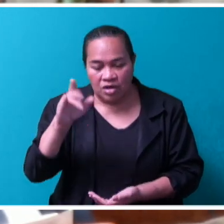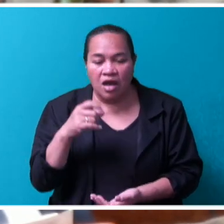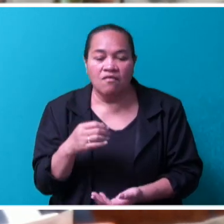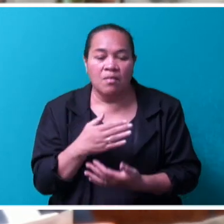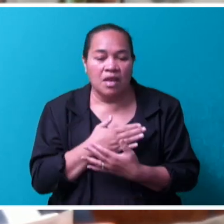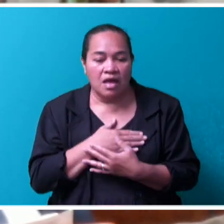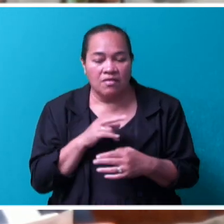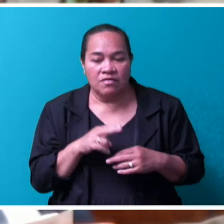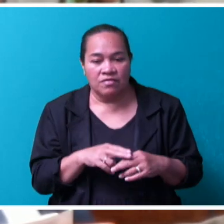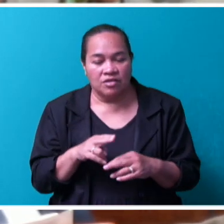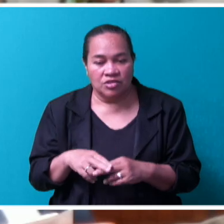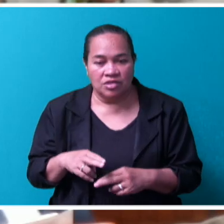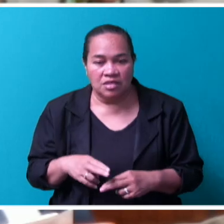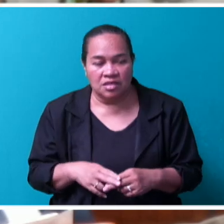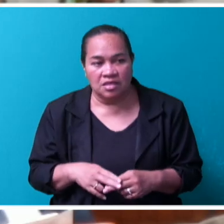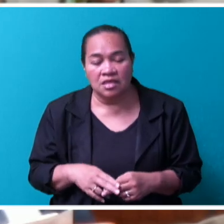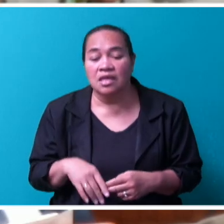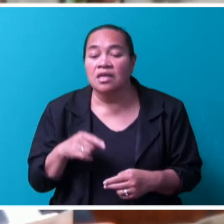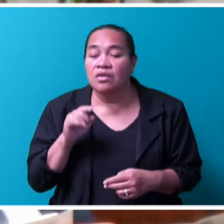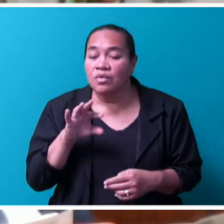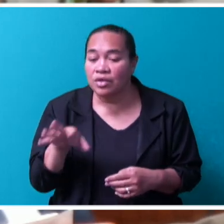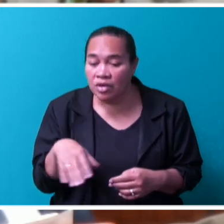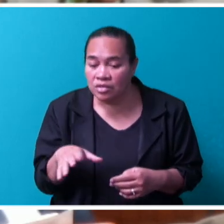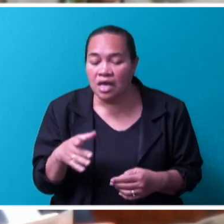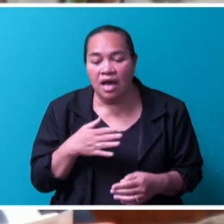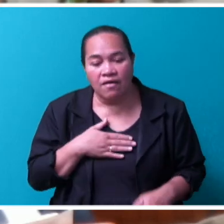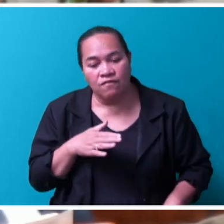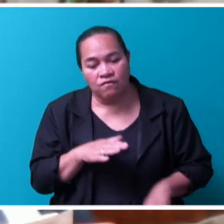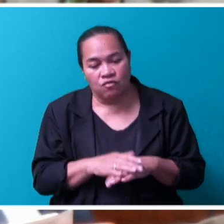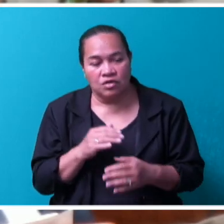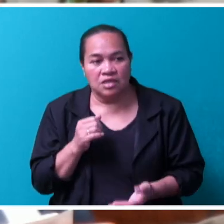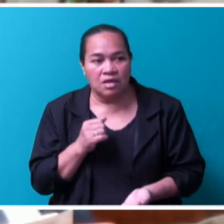With those remarks, Mr. Speaker, I fully support the